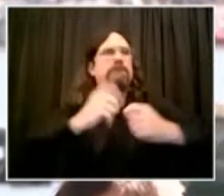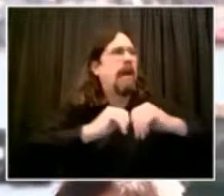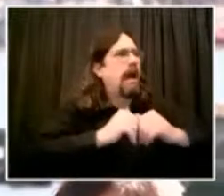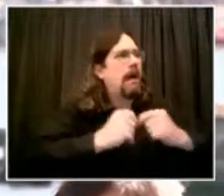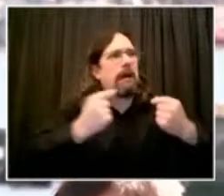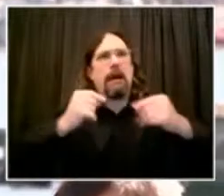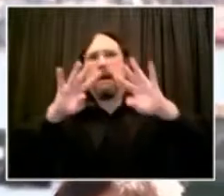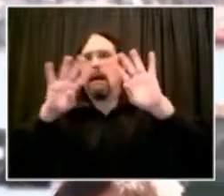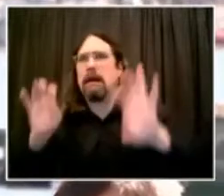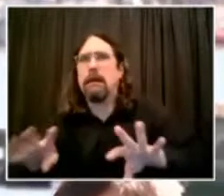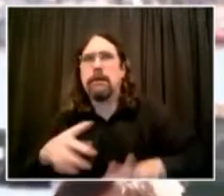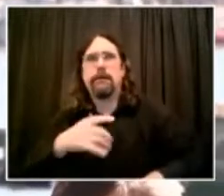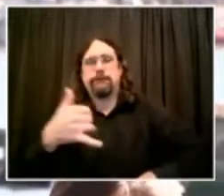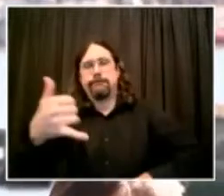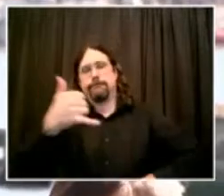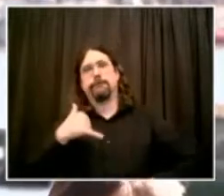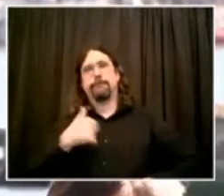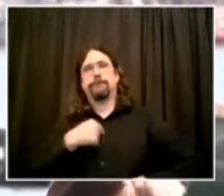at